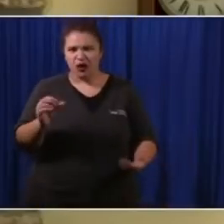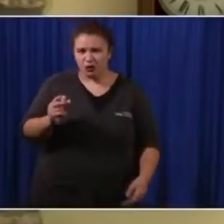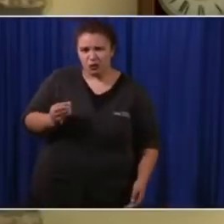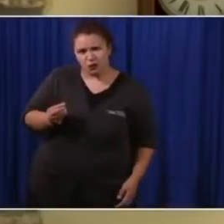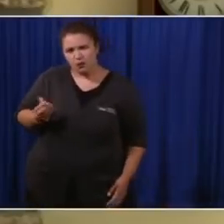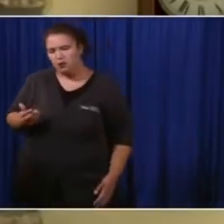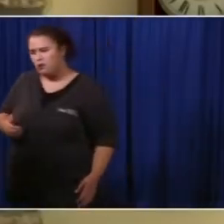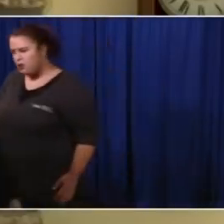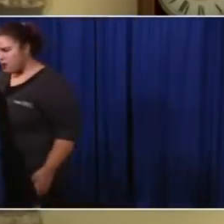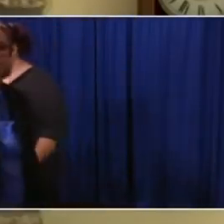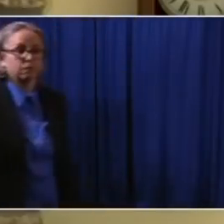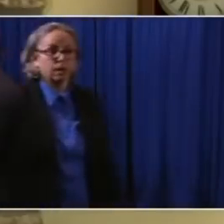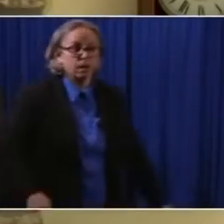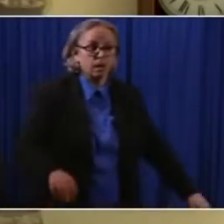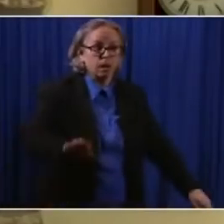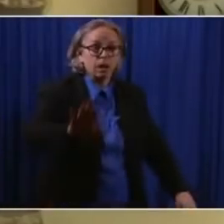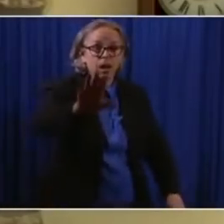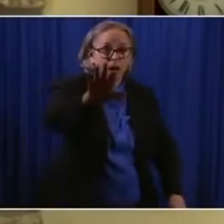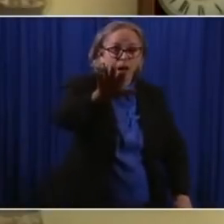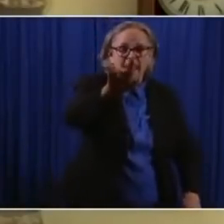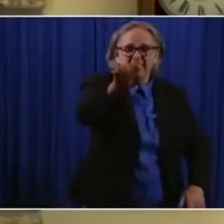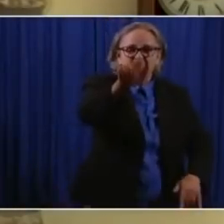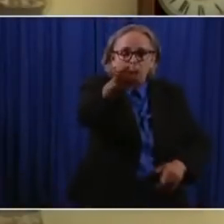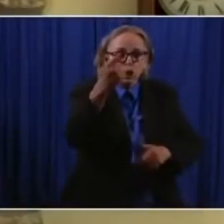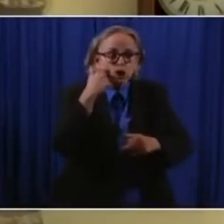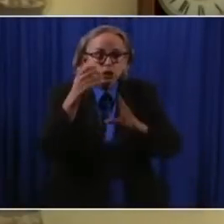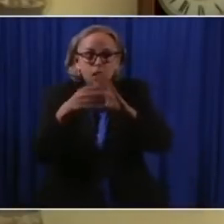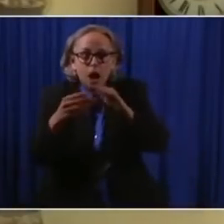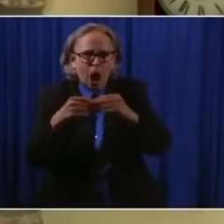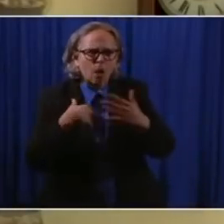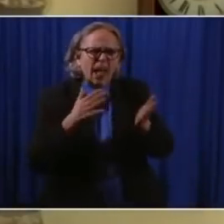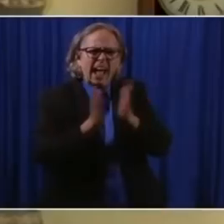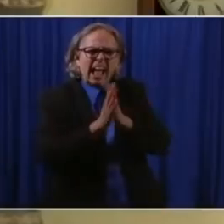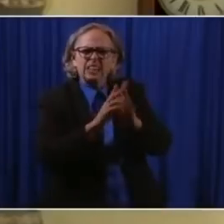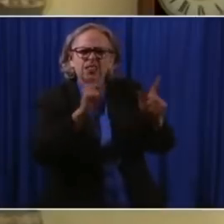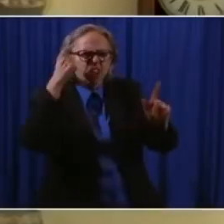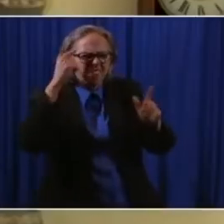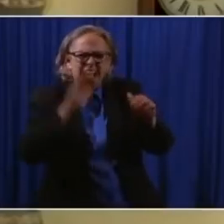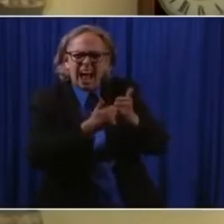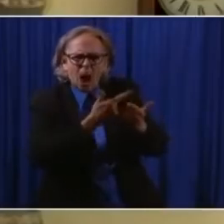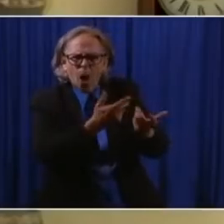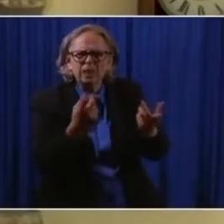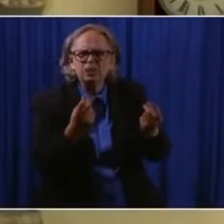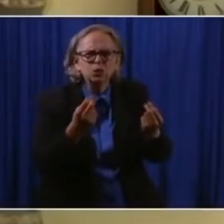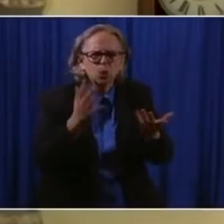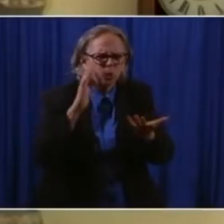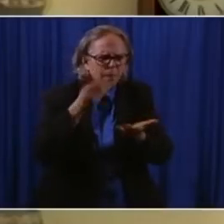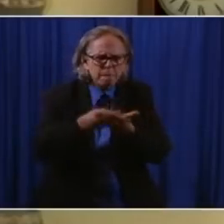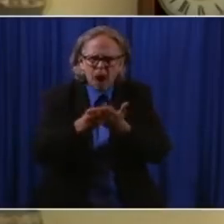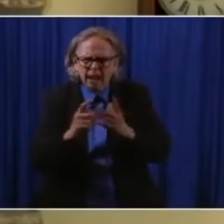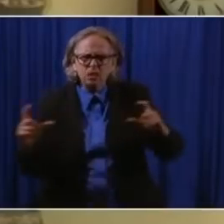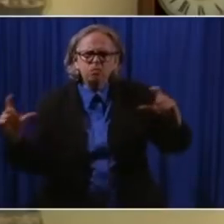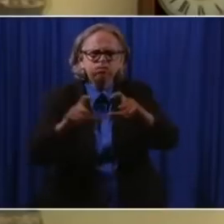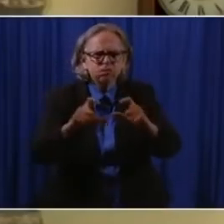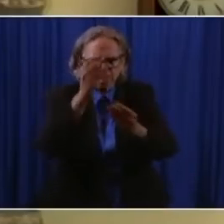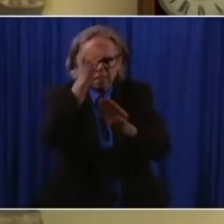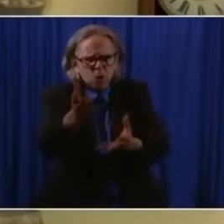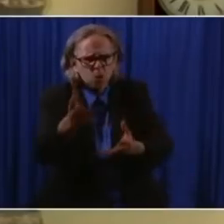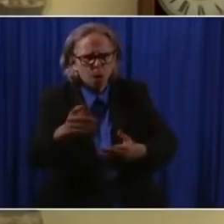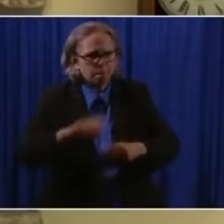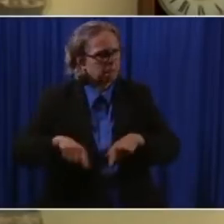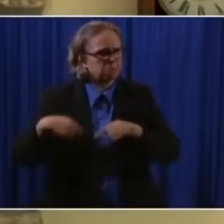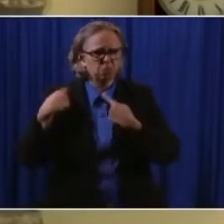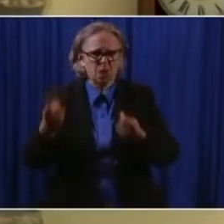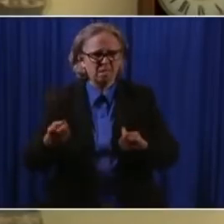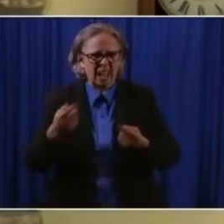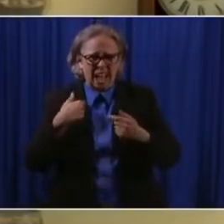we would not be able to do that. So I'll get back to everyone, but our analysis shows that